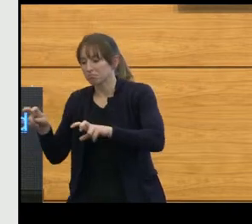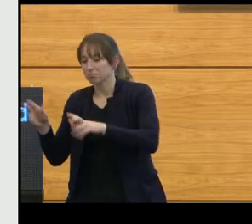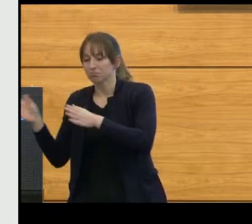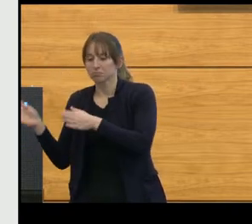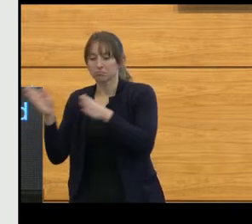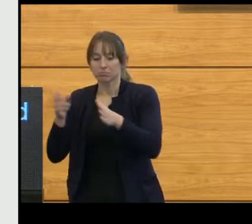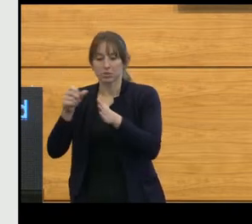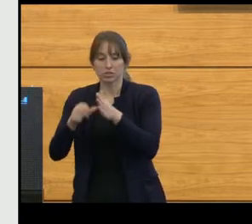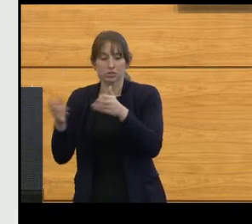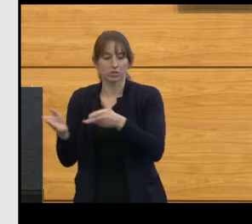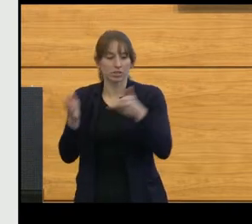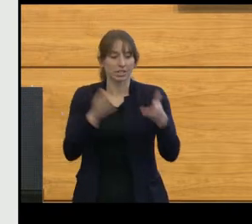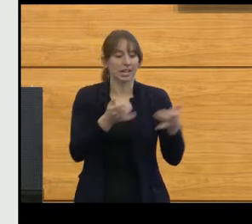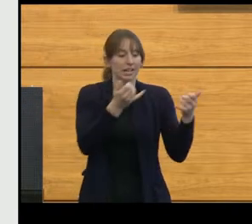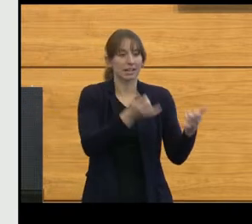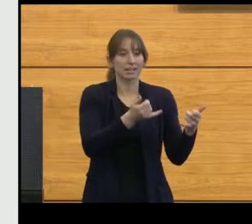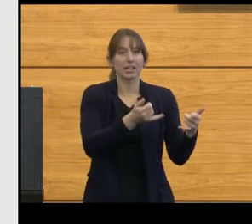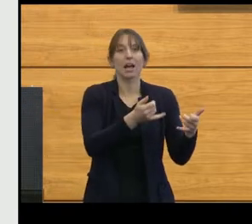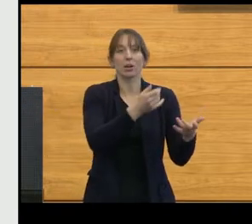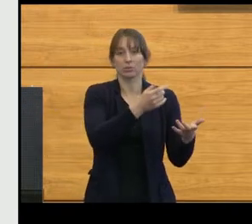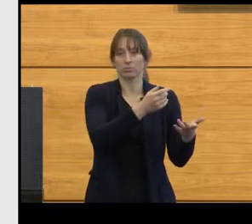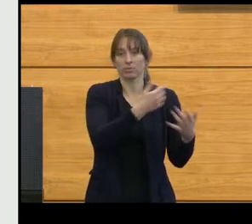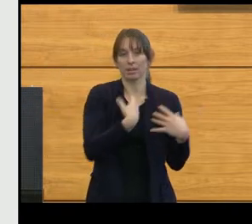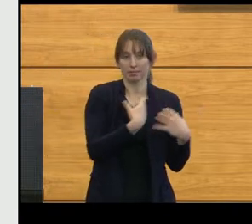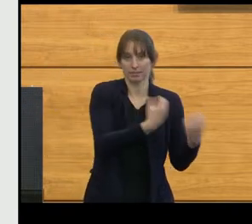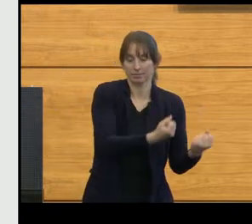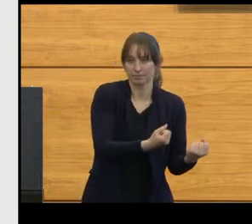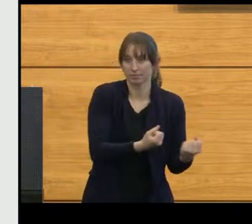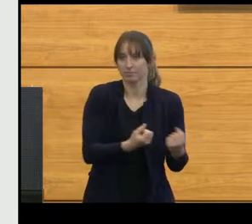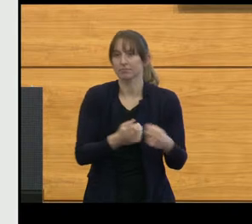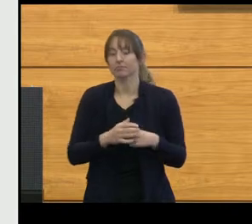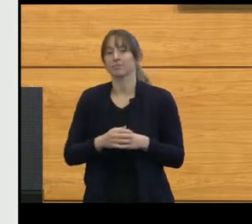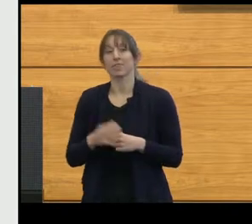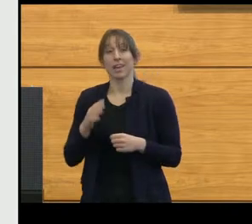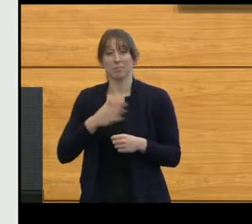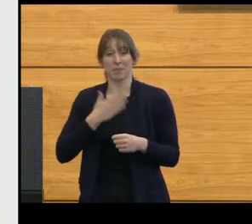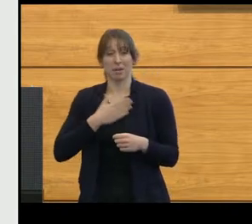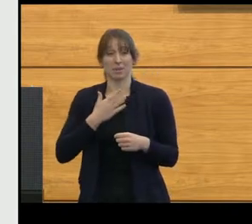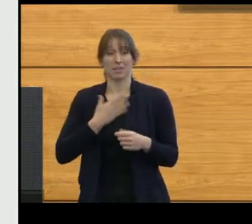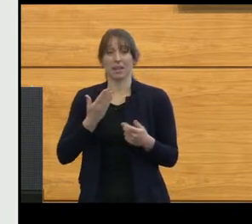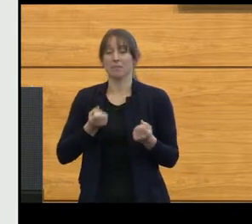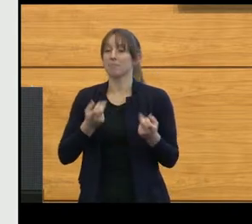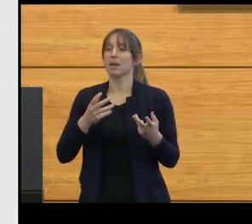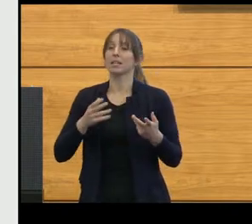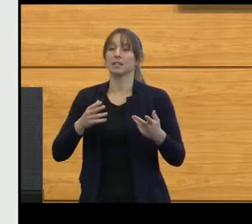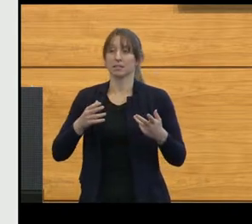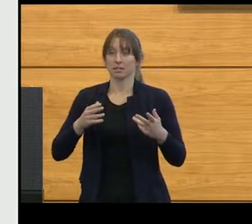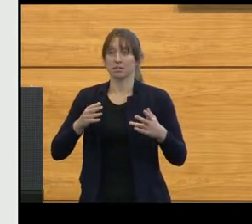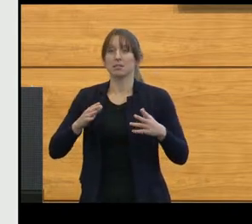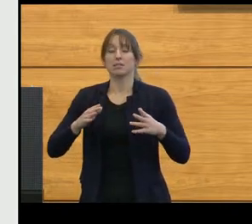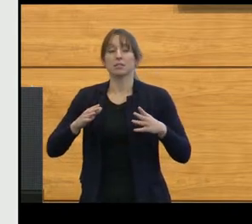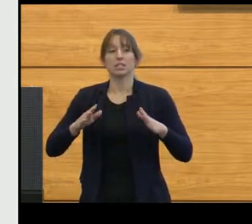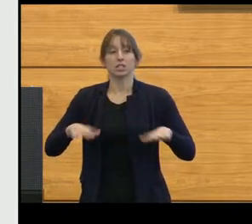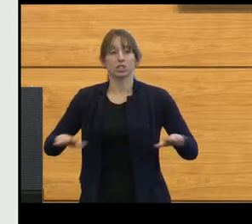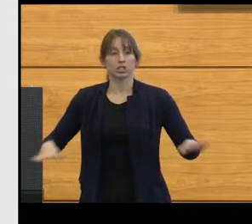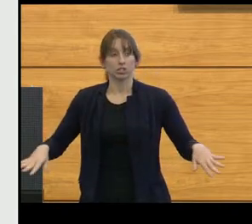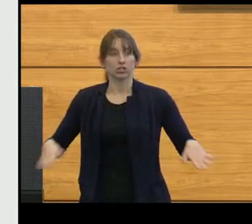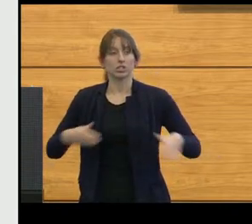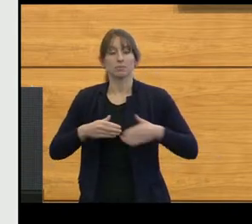in. I'm proud of the folks that have been working on this, and I'm glad that pediatric tumors were among the first ones that it was used